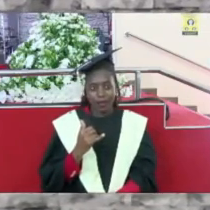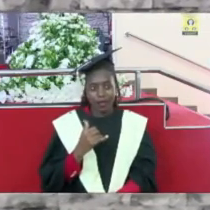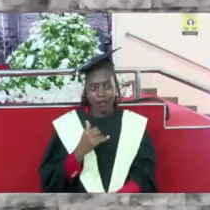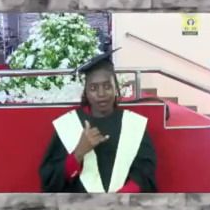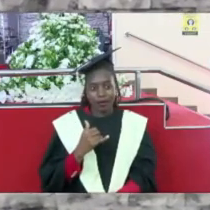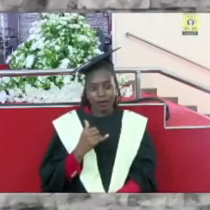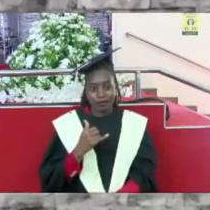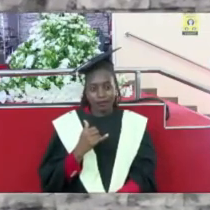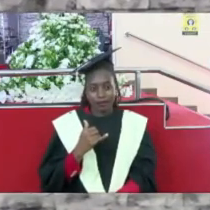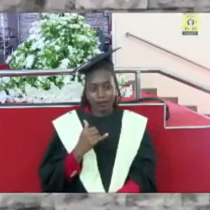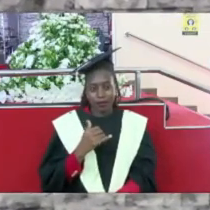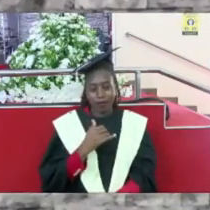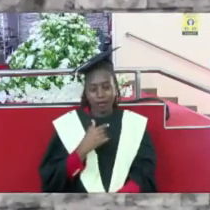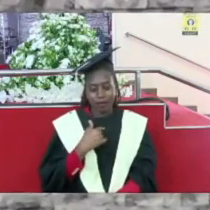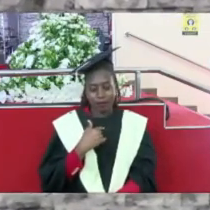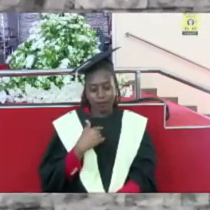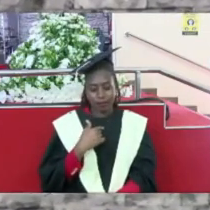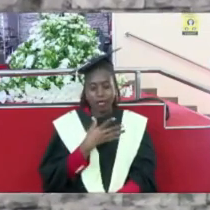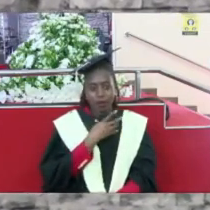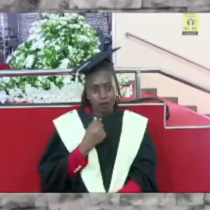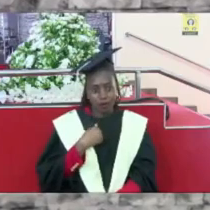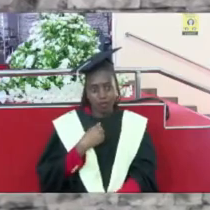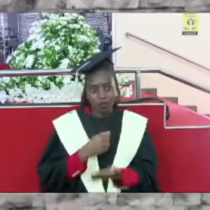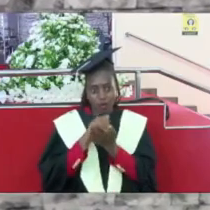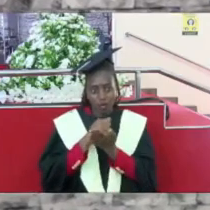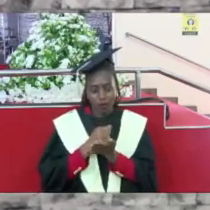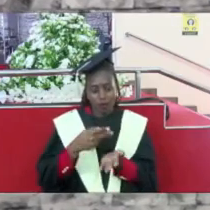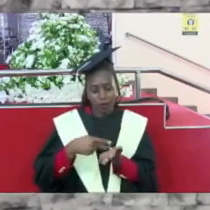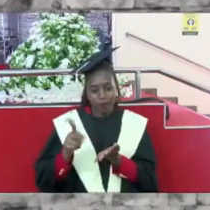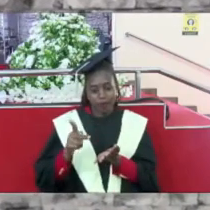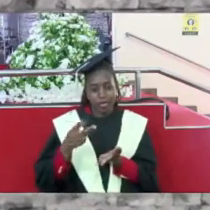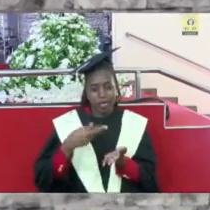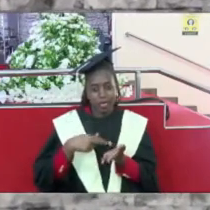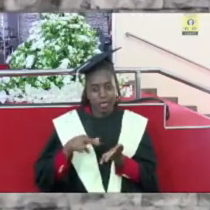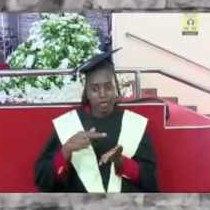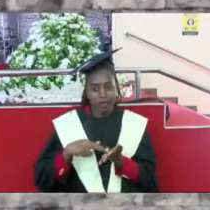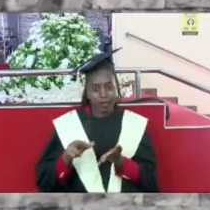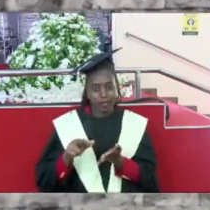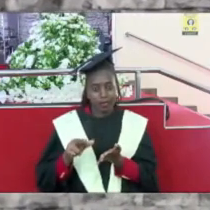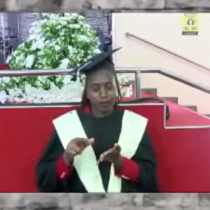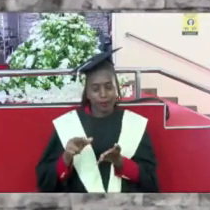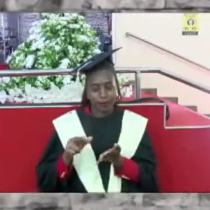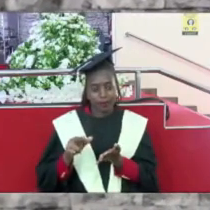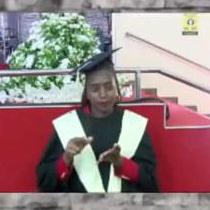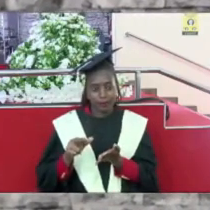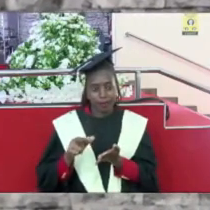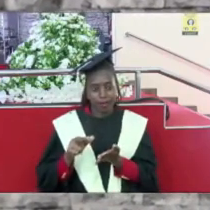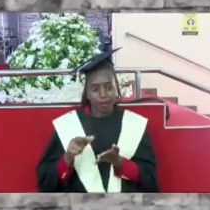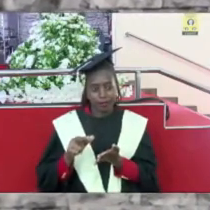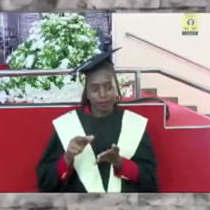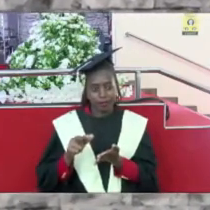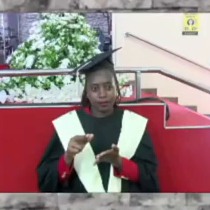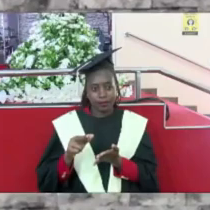nyumba. To help to pay the house rent. Anapata kibarua hapa na pale nimsaidie kulipa nyumba. He's getting